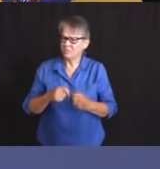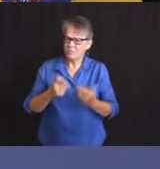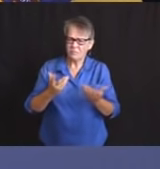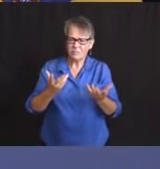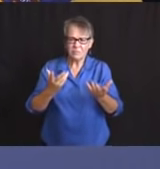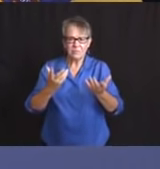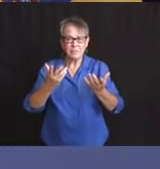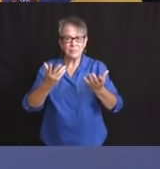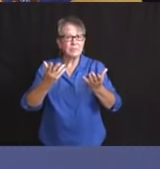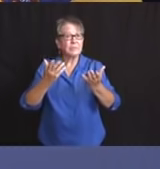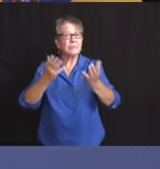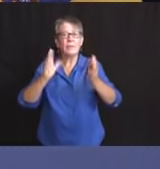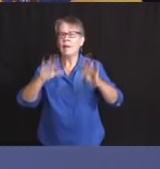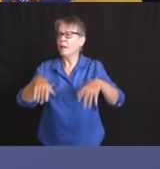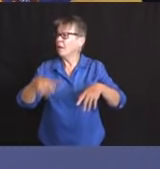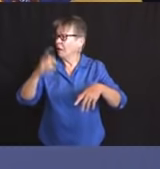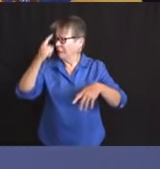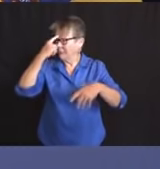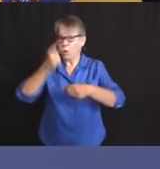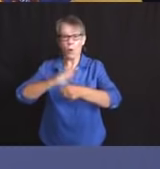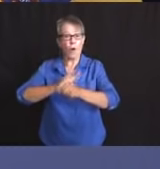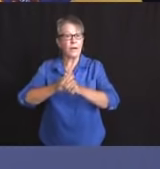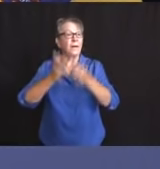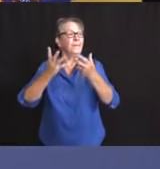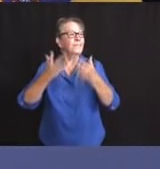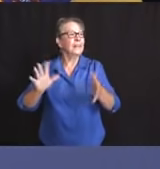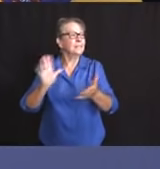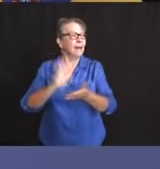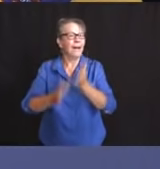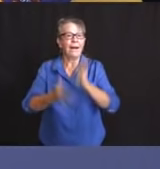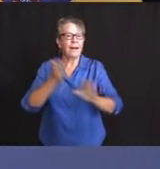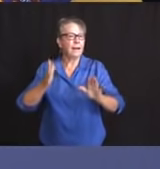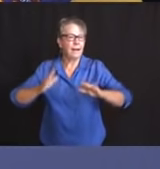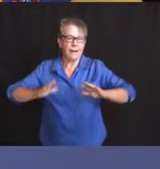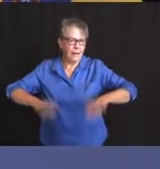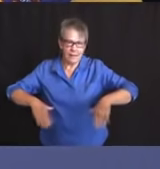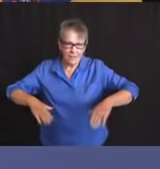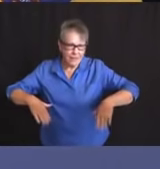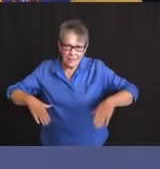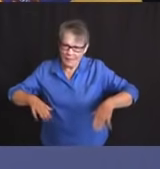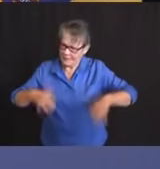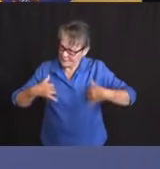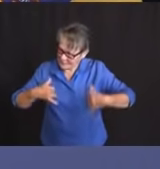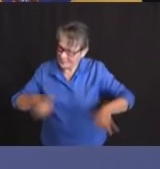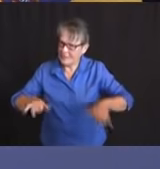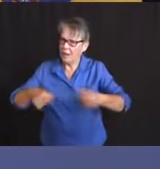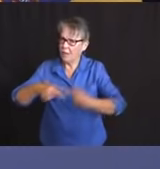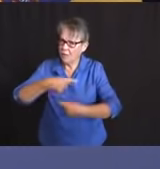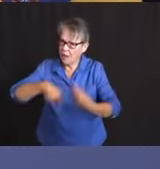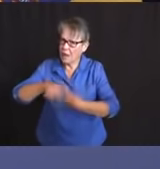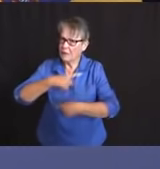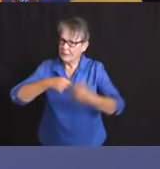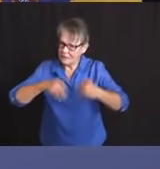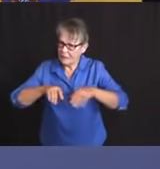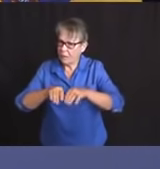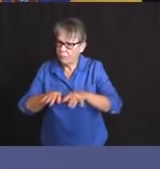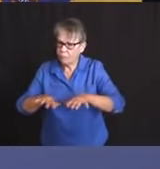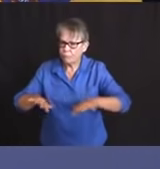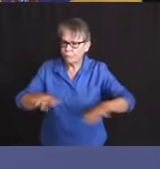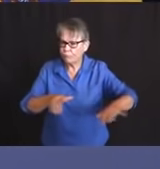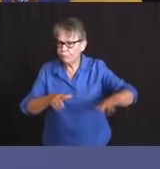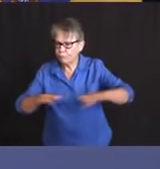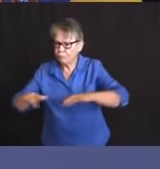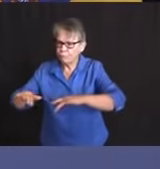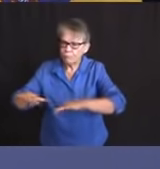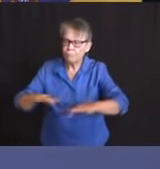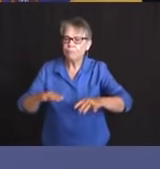safest states in the United States, although as Judy and I will go through in a few minutes, our numbers continue to be moving around. I would